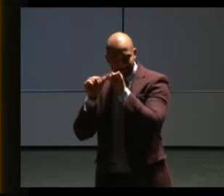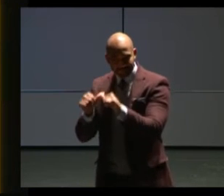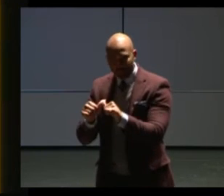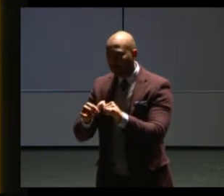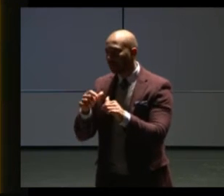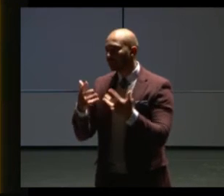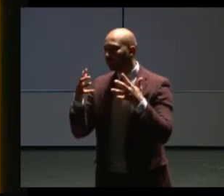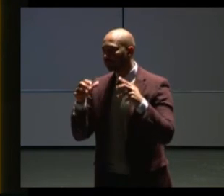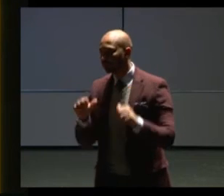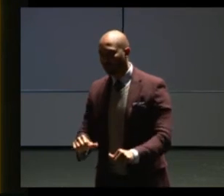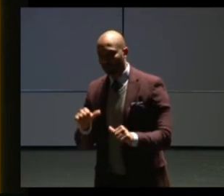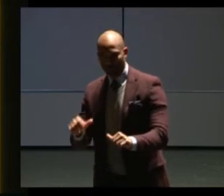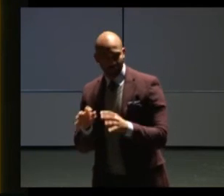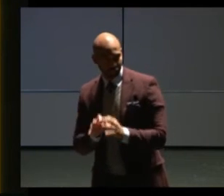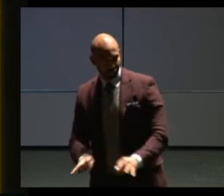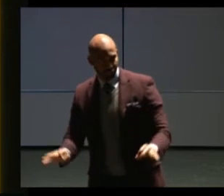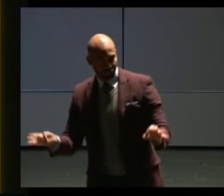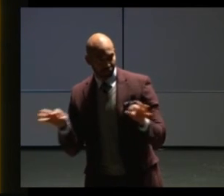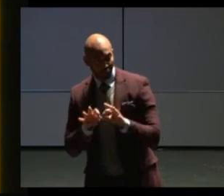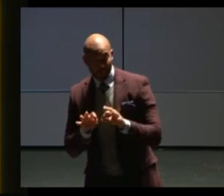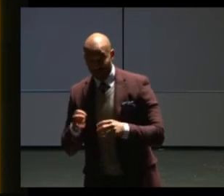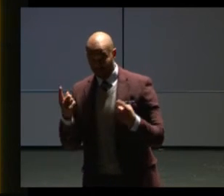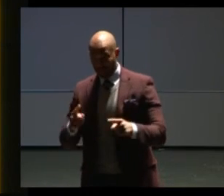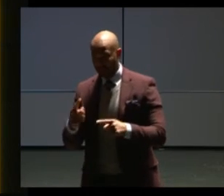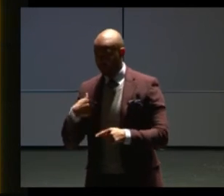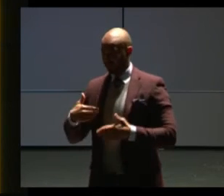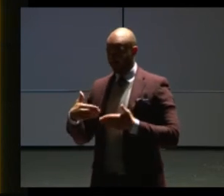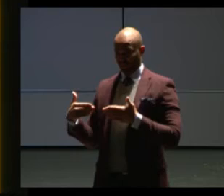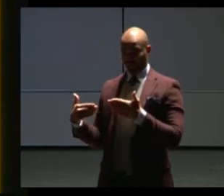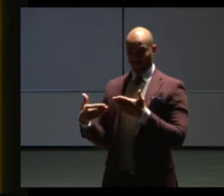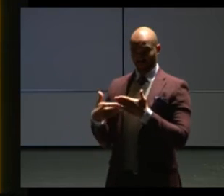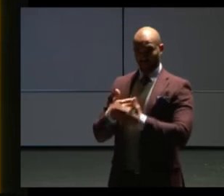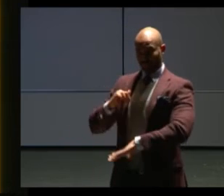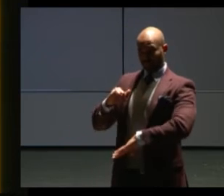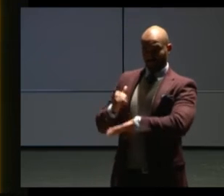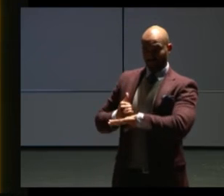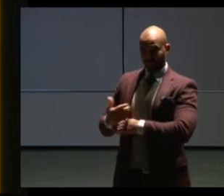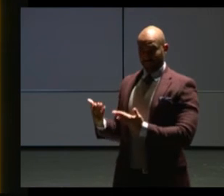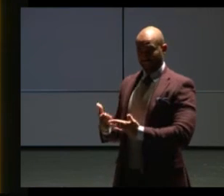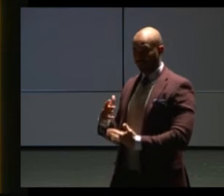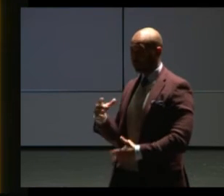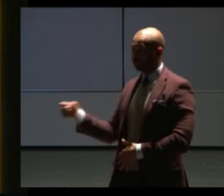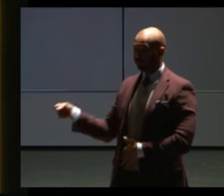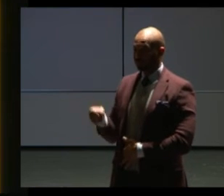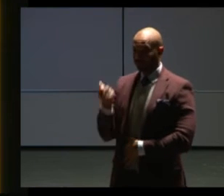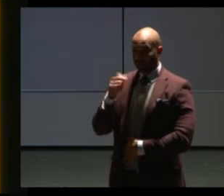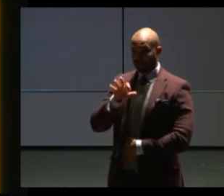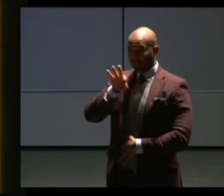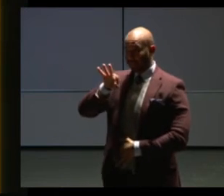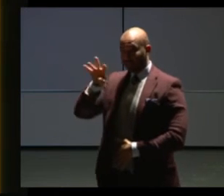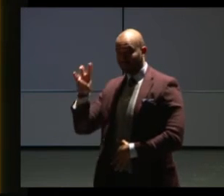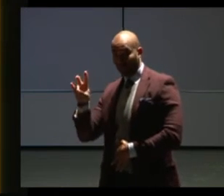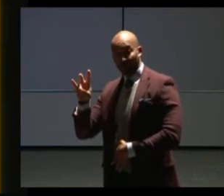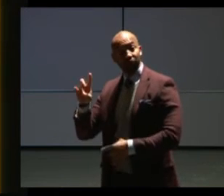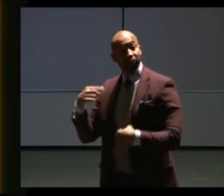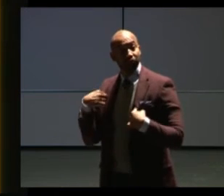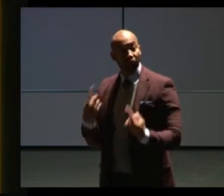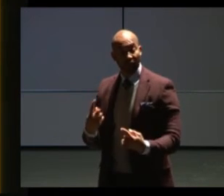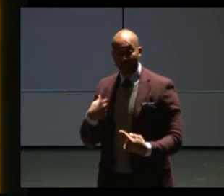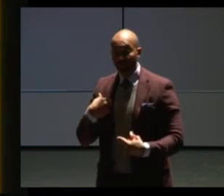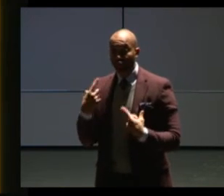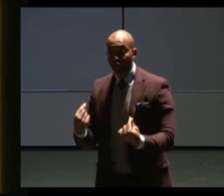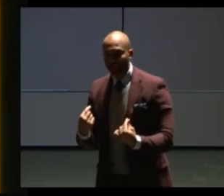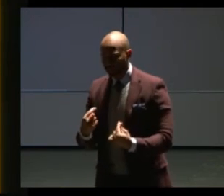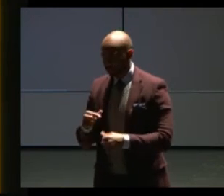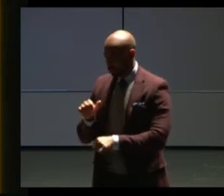can. I was new to administration on this campus in 1997, and one of the things that I had been doing was pursuing with